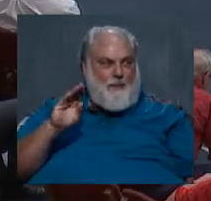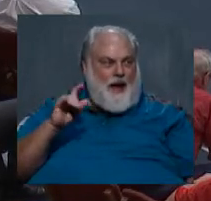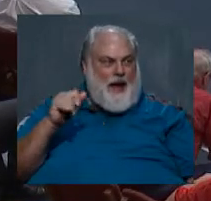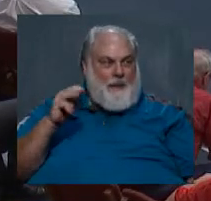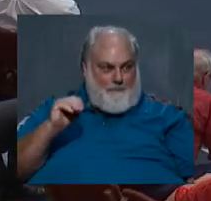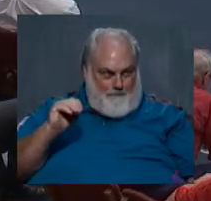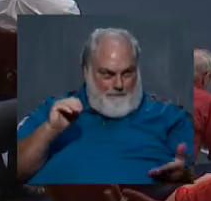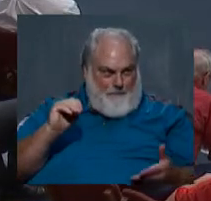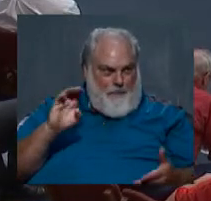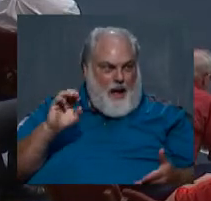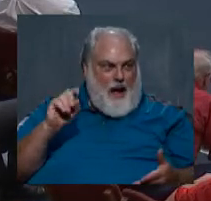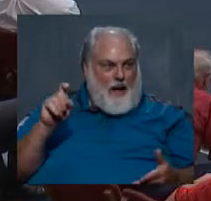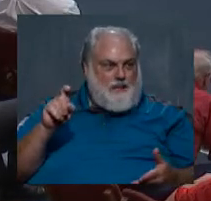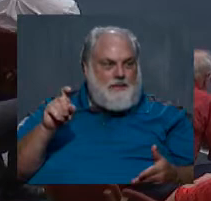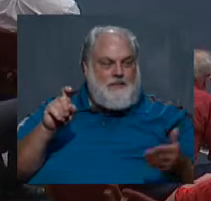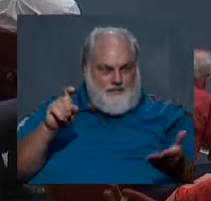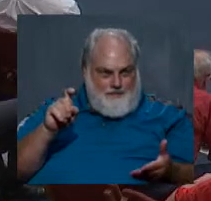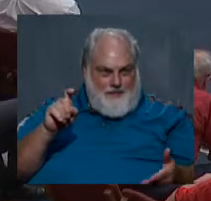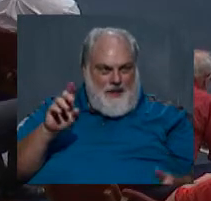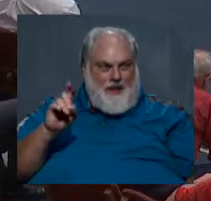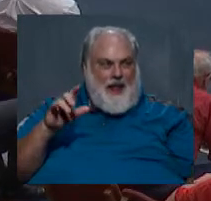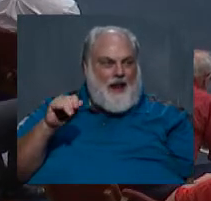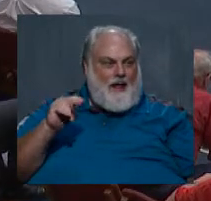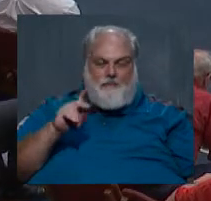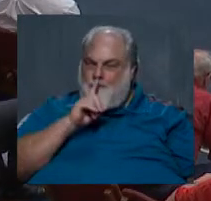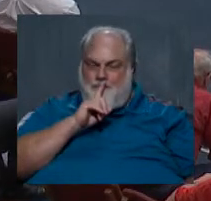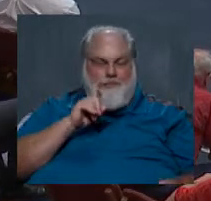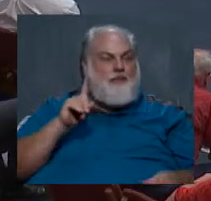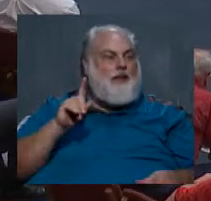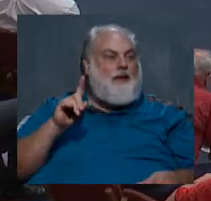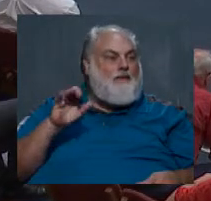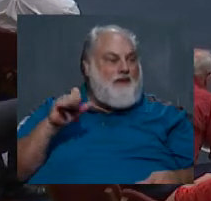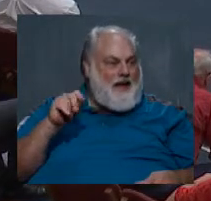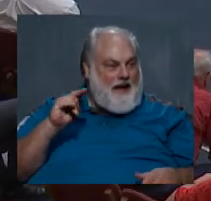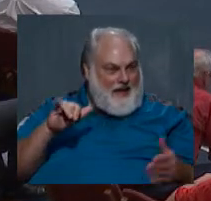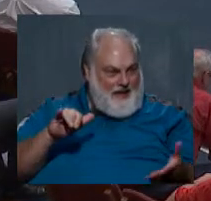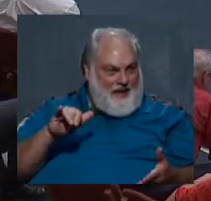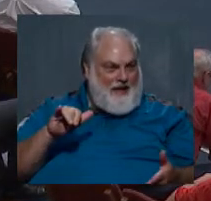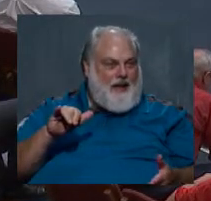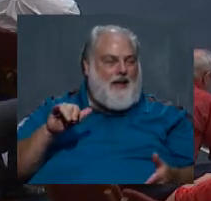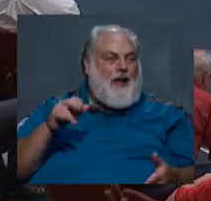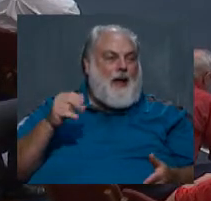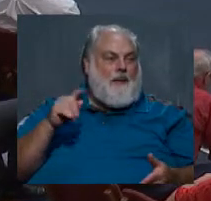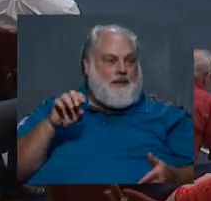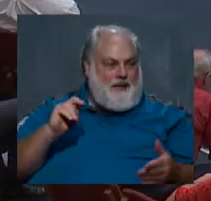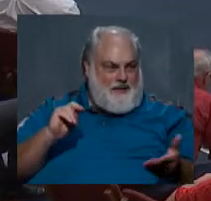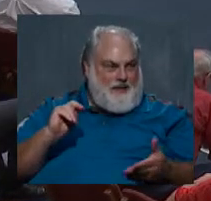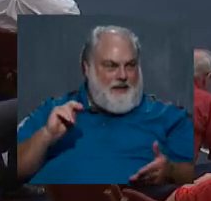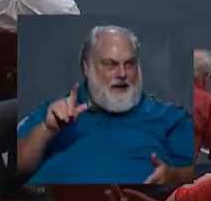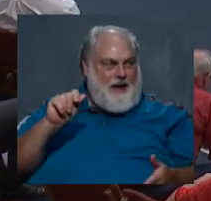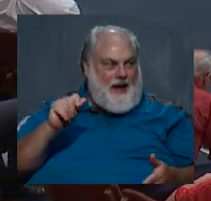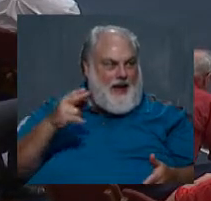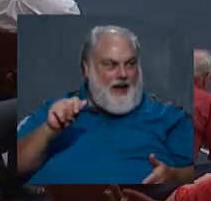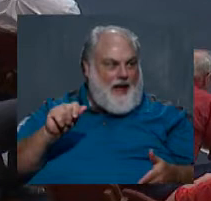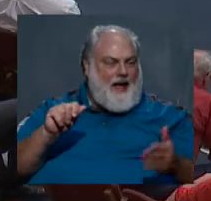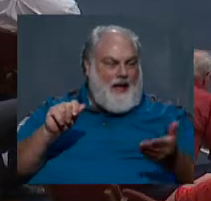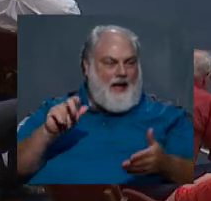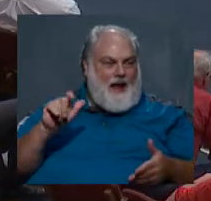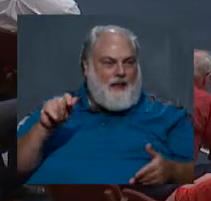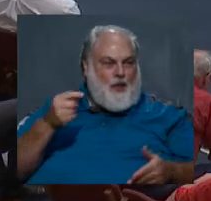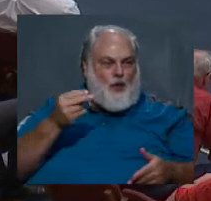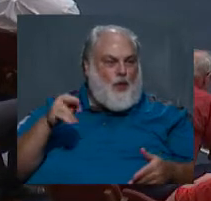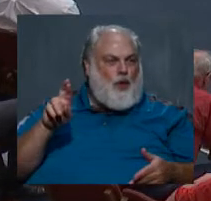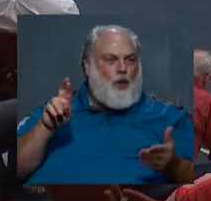Bynum? Here. Commissioner Cox? Here. Commissioner Dillon? Commissioner Finney? Here. Commissioner Hamilton? Here. Commissioner Leahy? Here. Commissioner Latour?